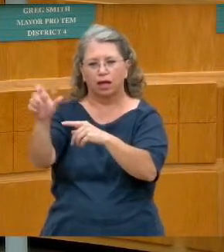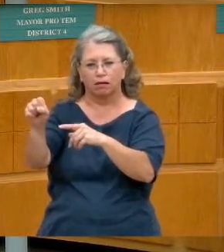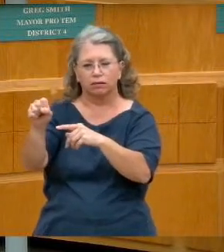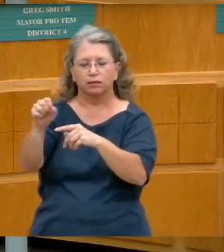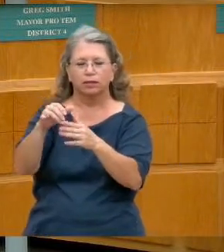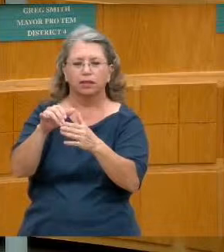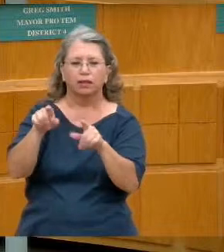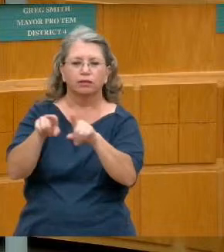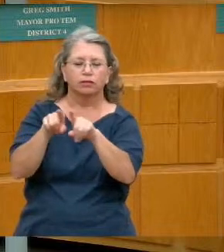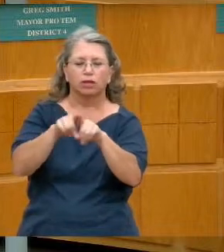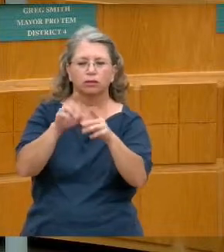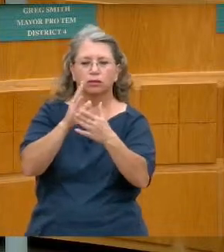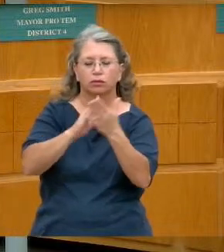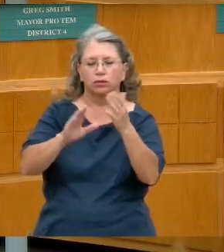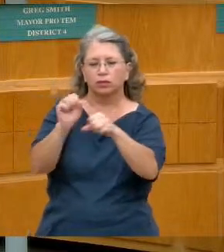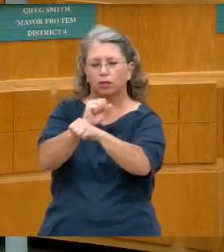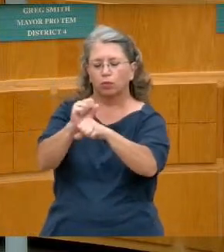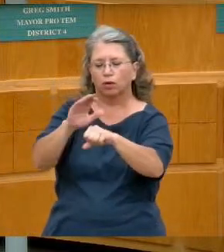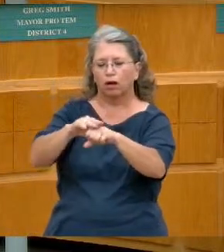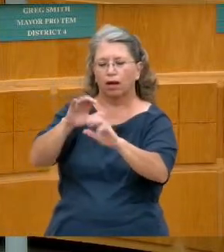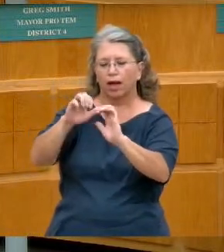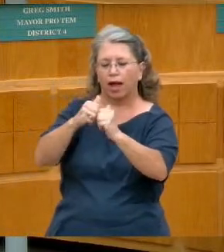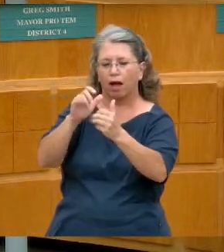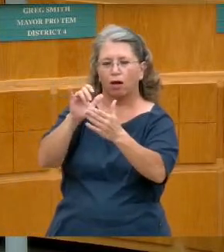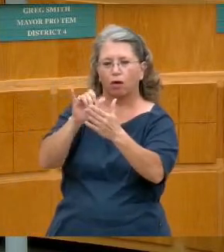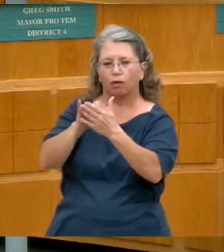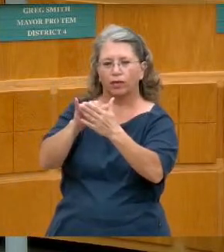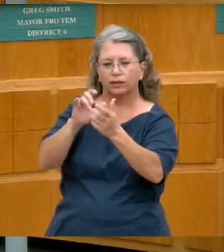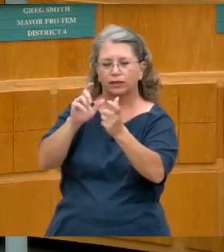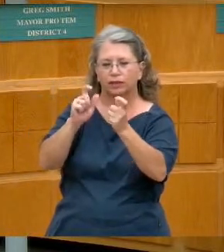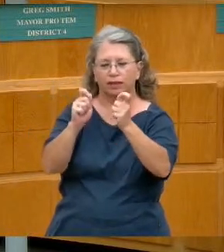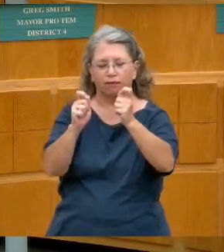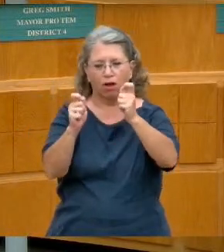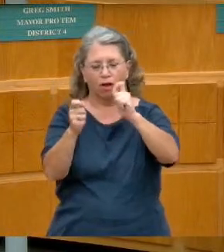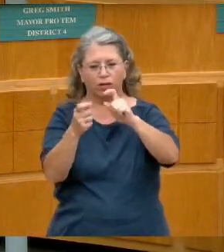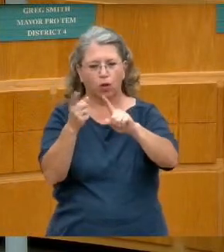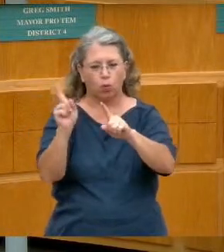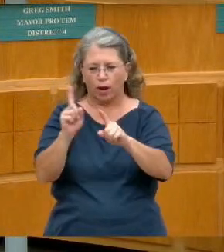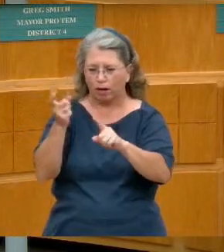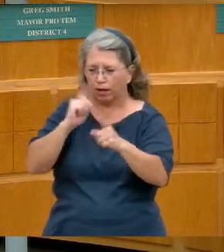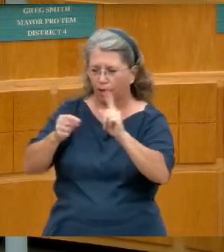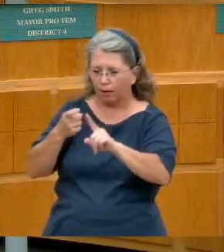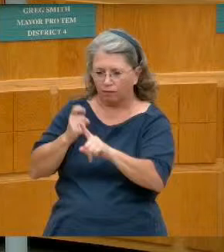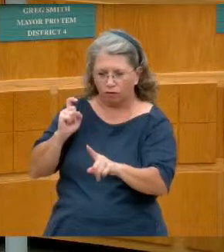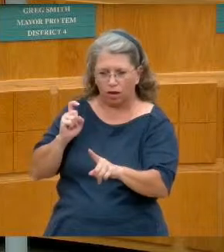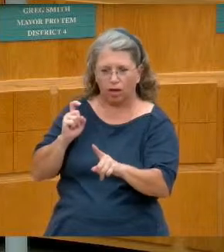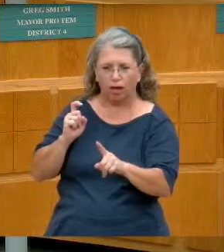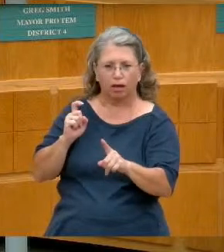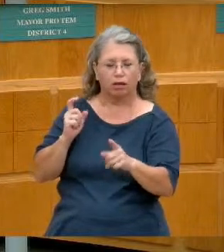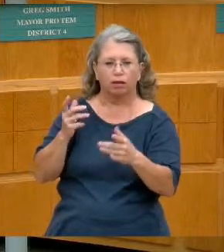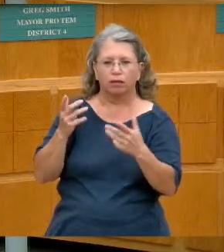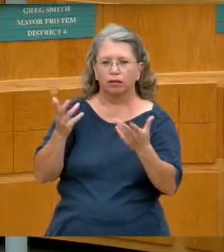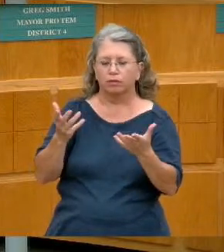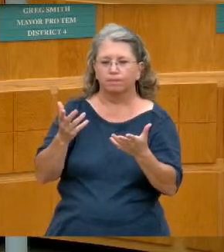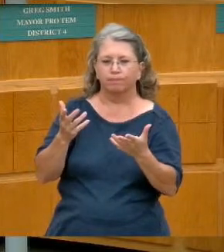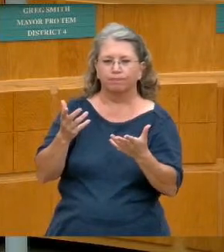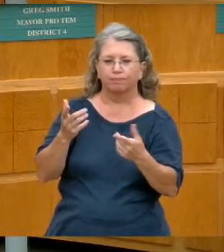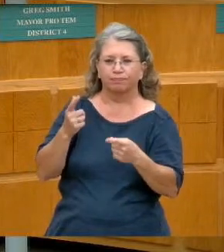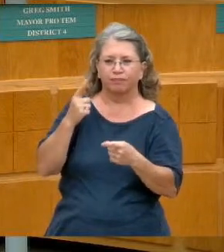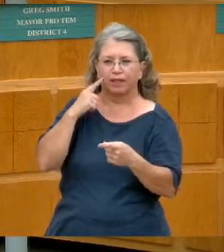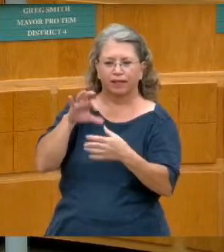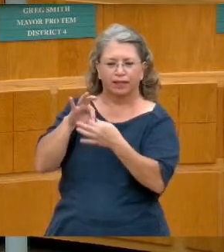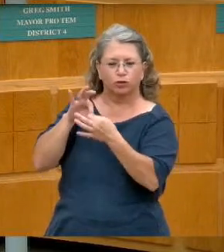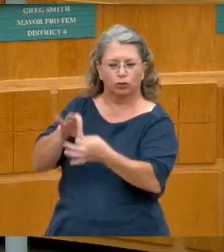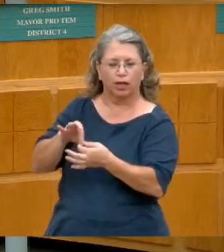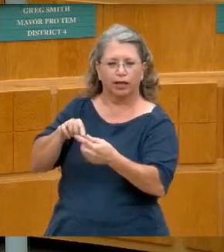on how it's evolving overall, where COVID-19 came from. It's related to a